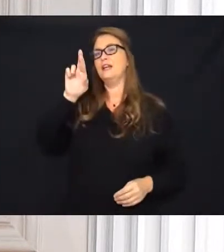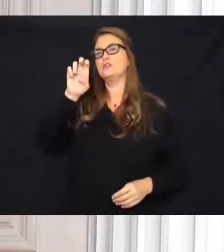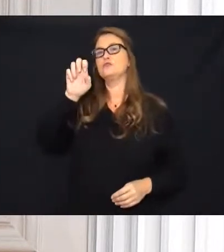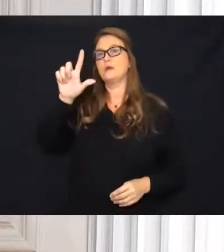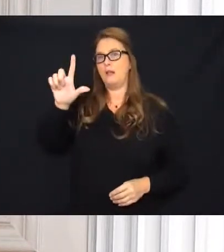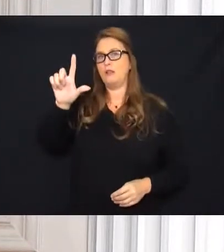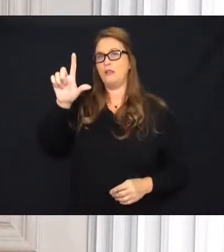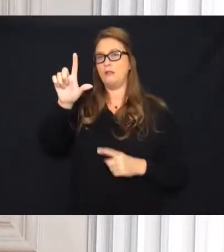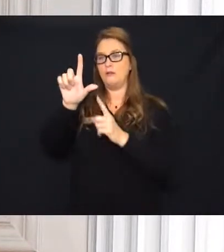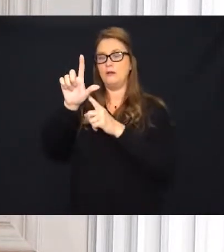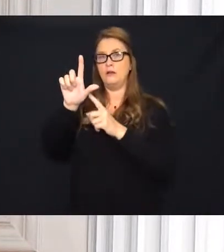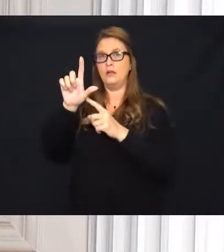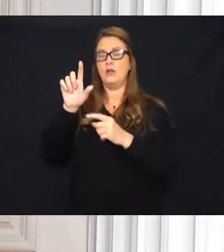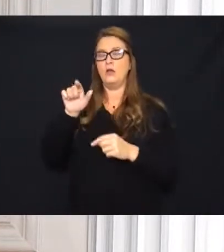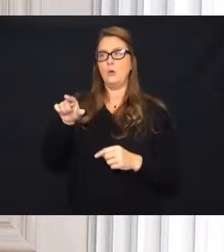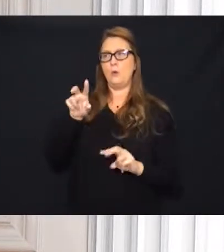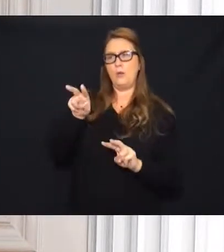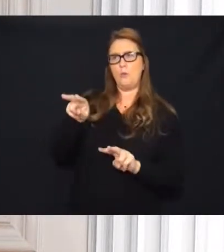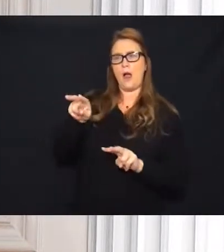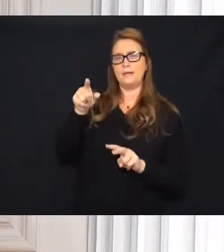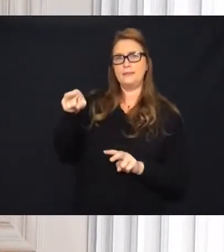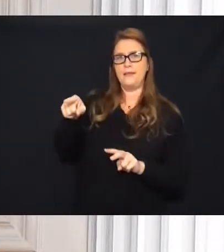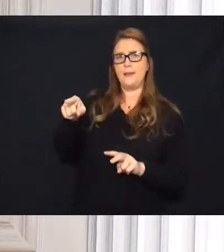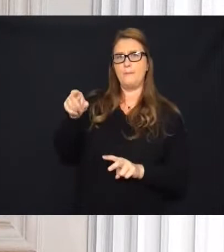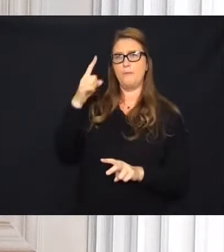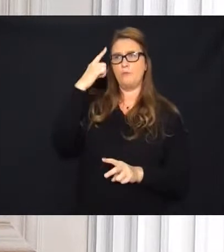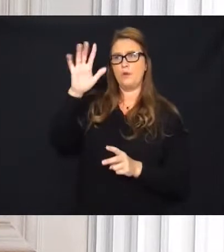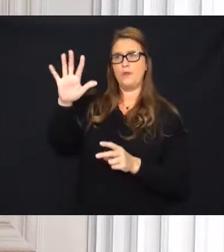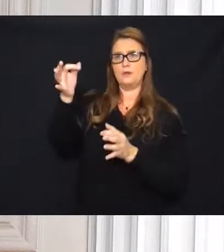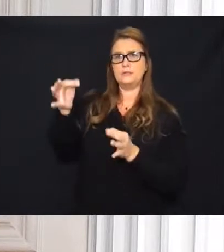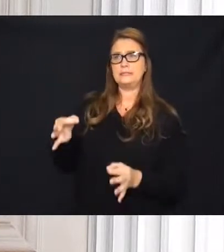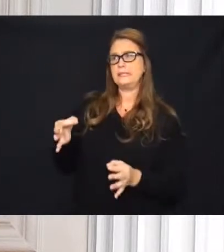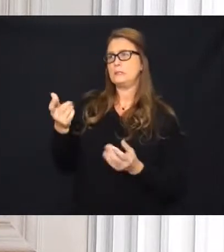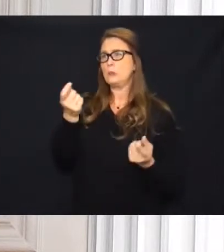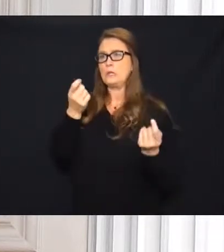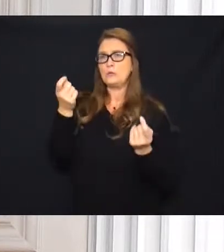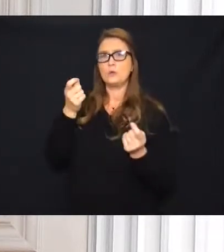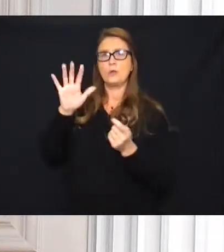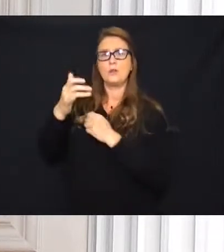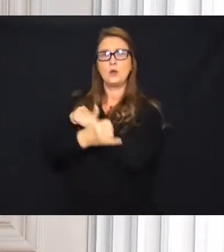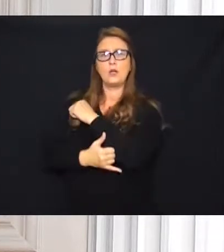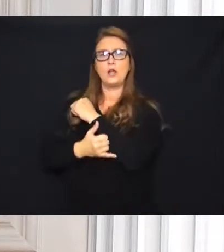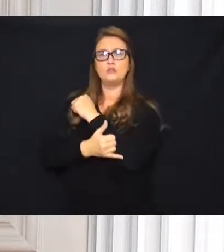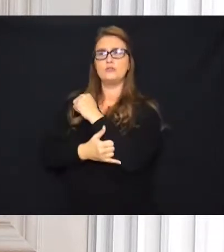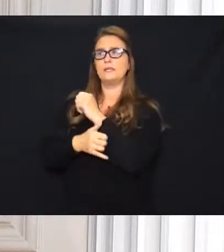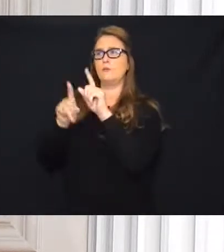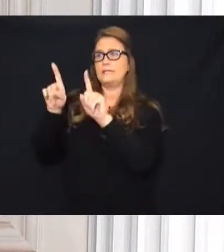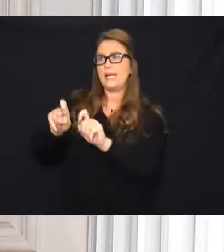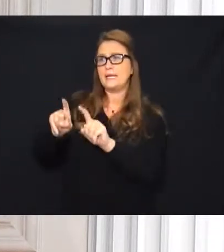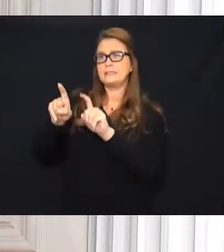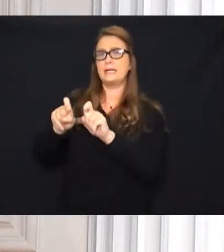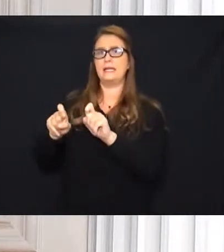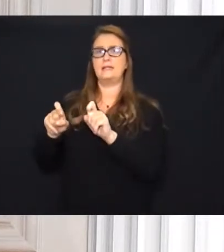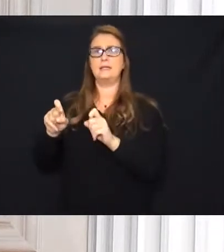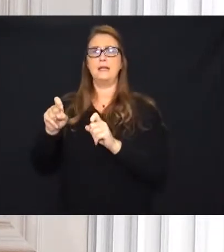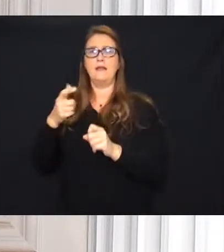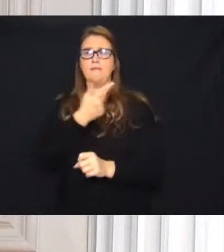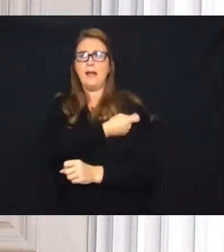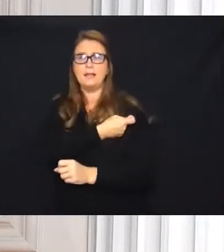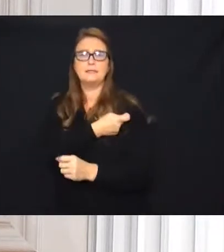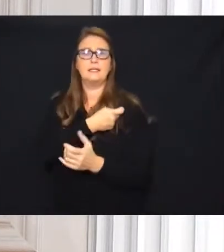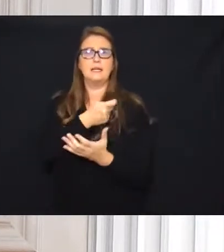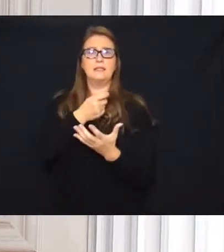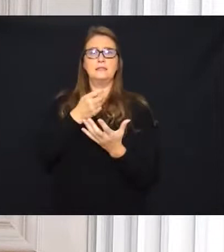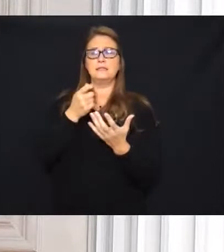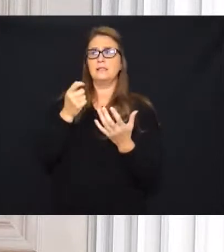we believe and we look at as the world leaders in testing and pushing the envelope of how the